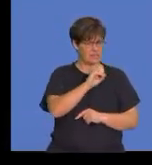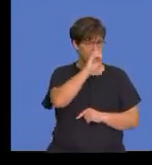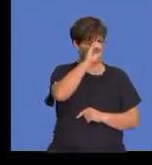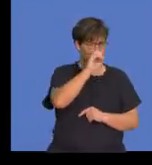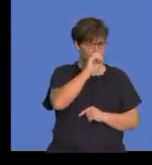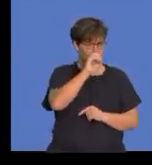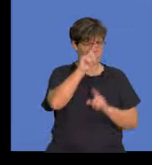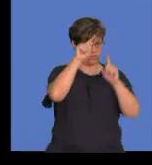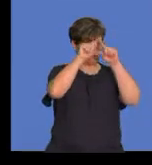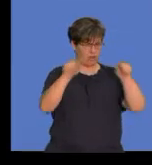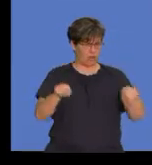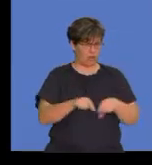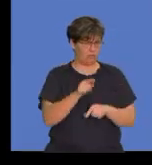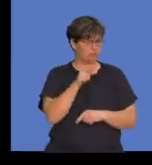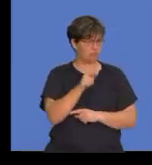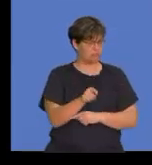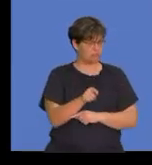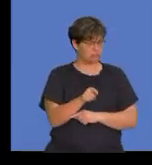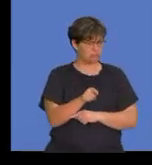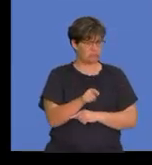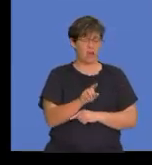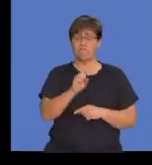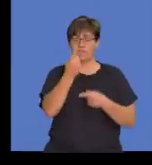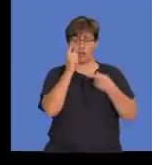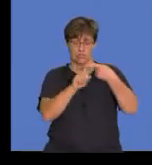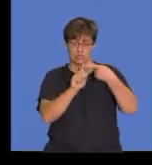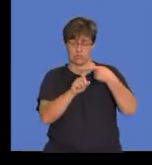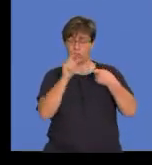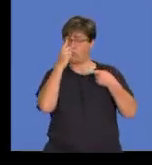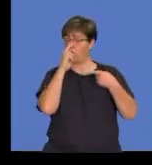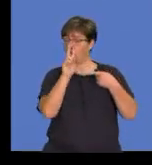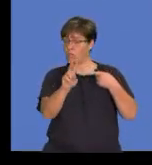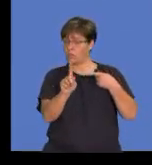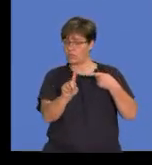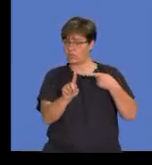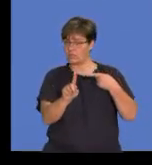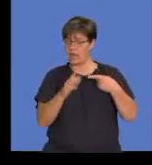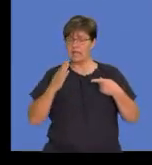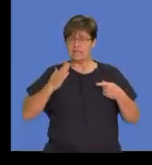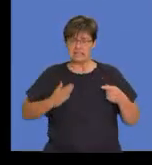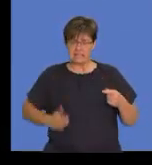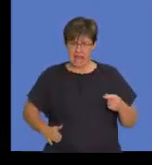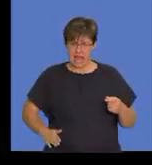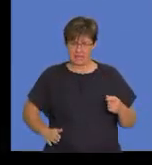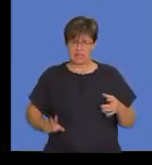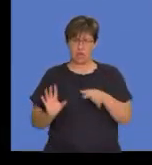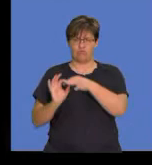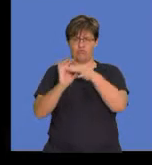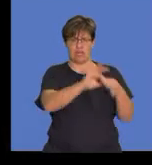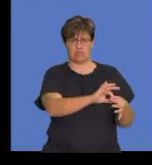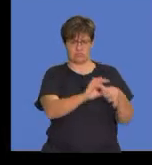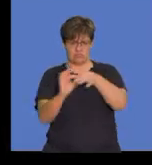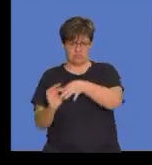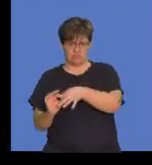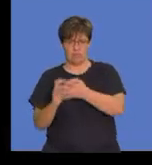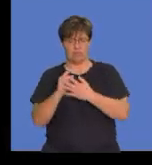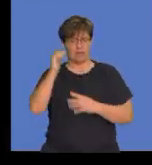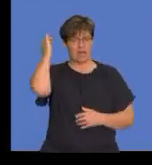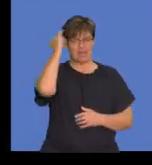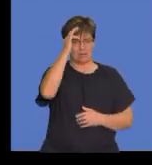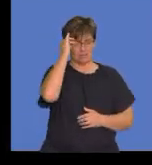triangle, right? So firstly, we looked at the relationship between sides, which we said was the theorem